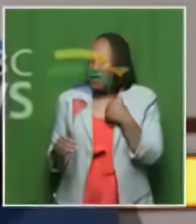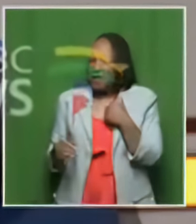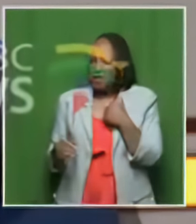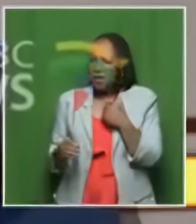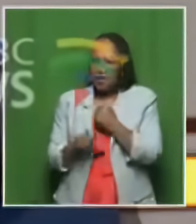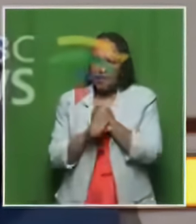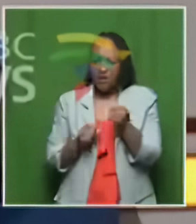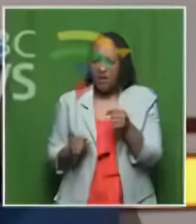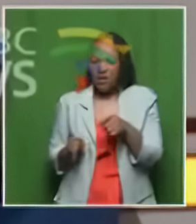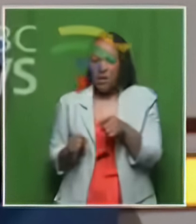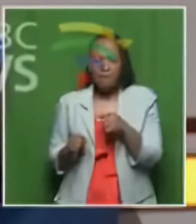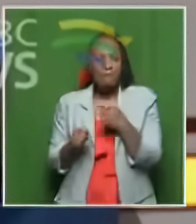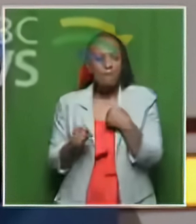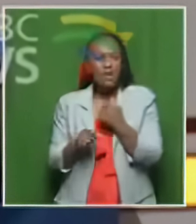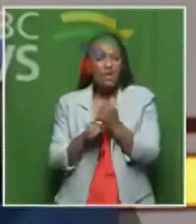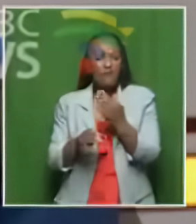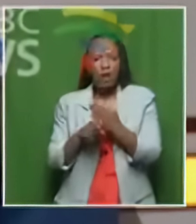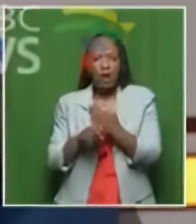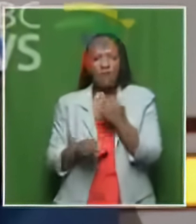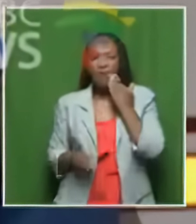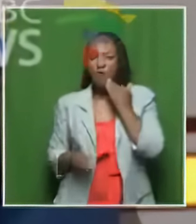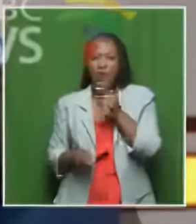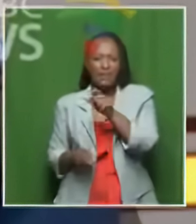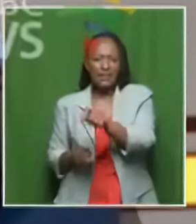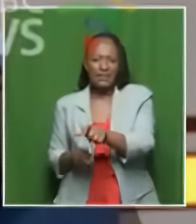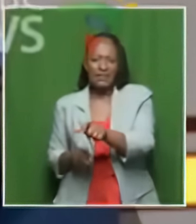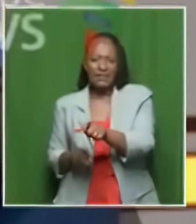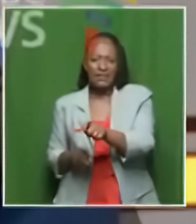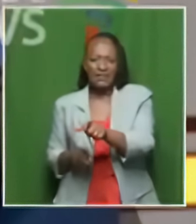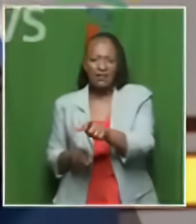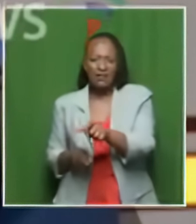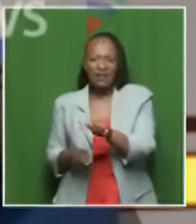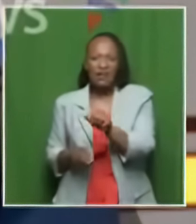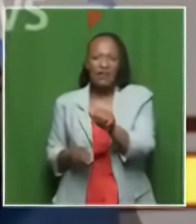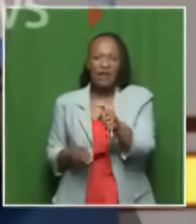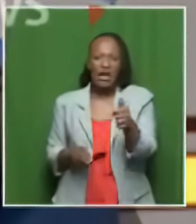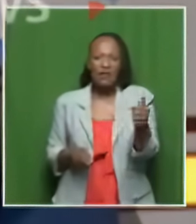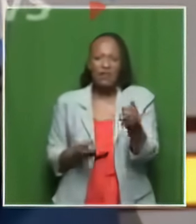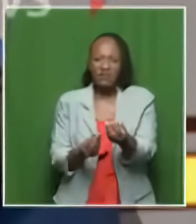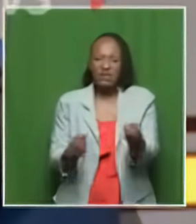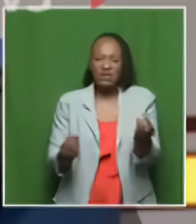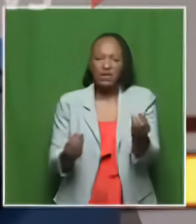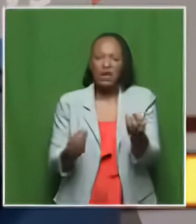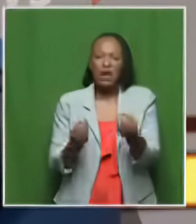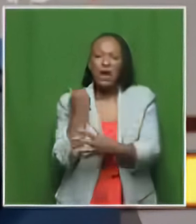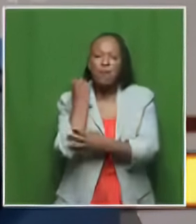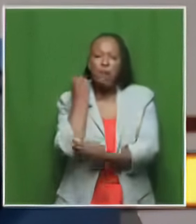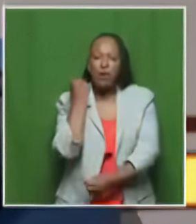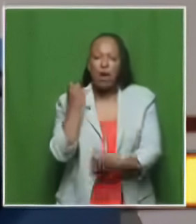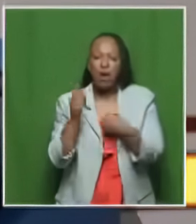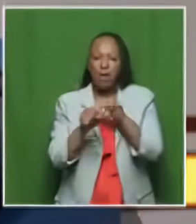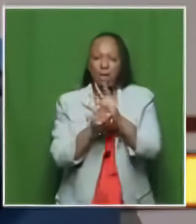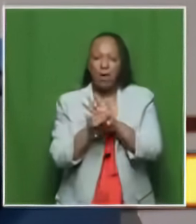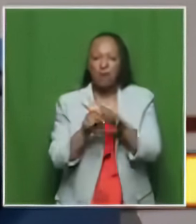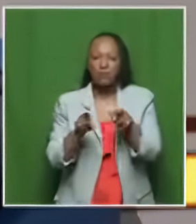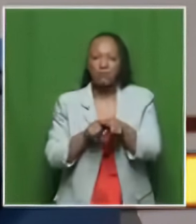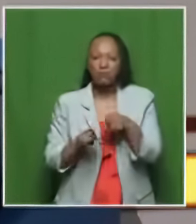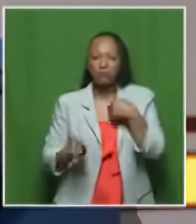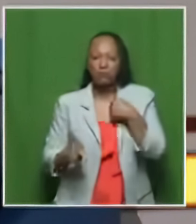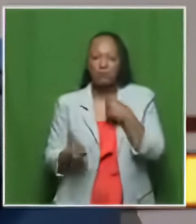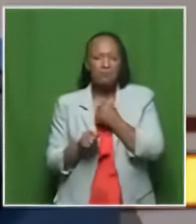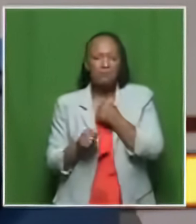life, I never worked for a white person. Never worked as unlike other children from poor background like me. I never worked